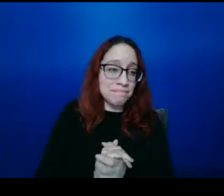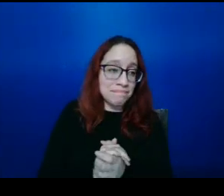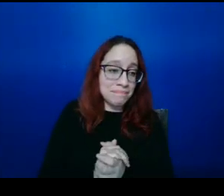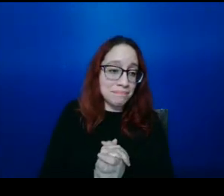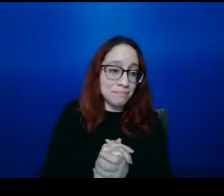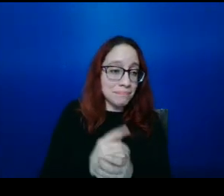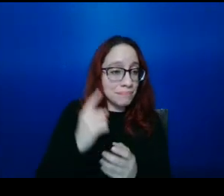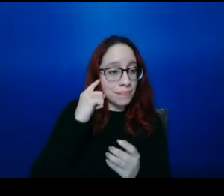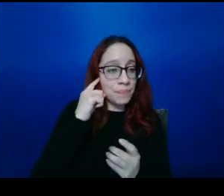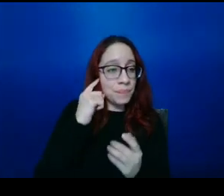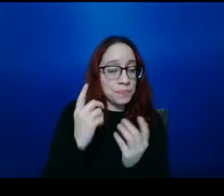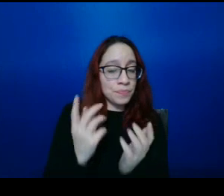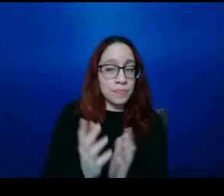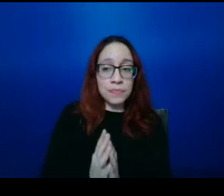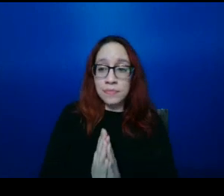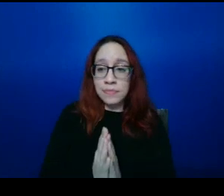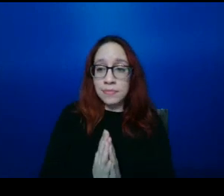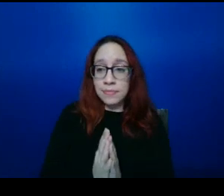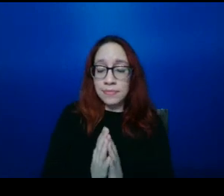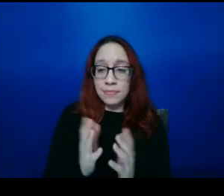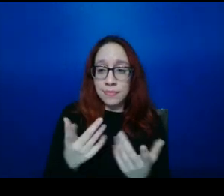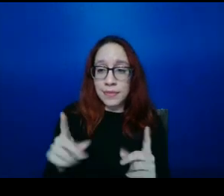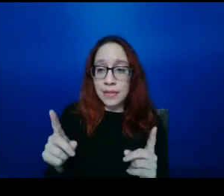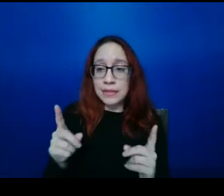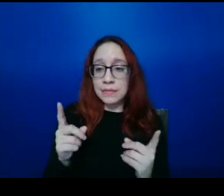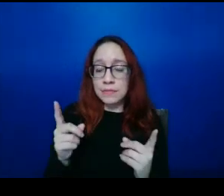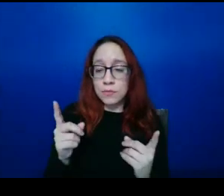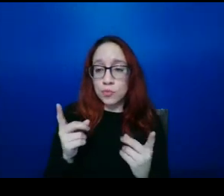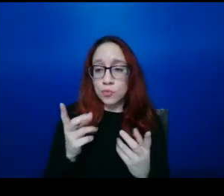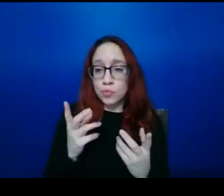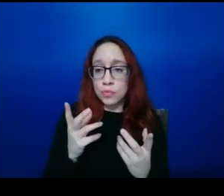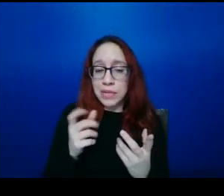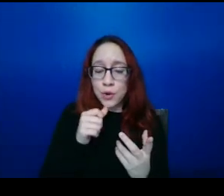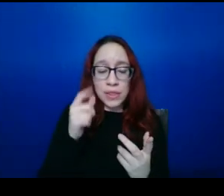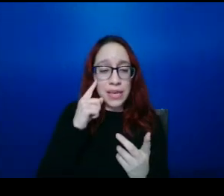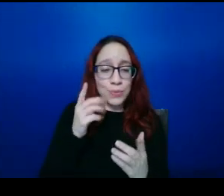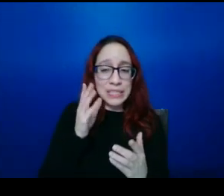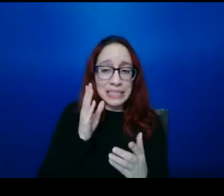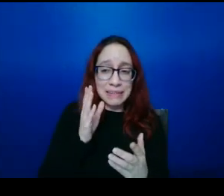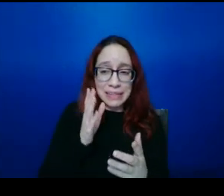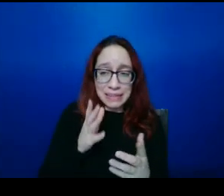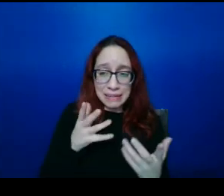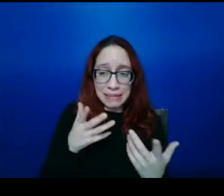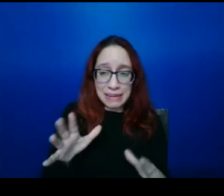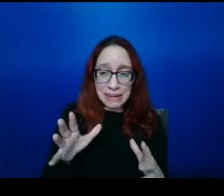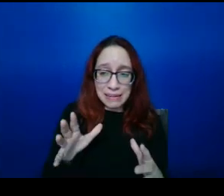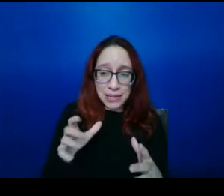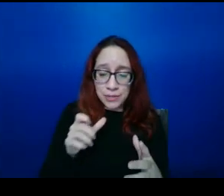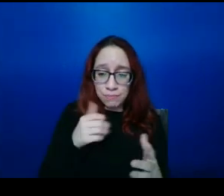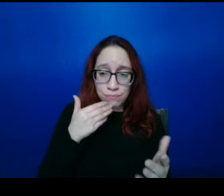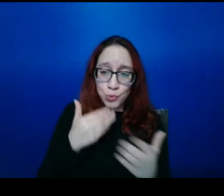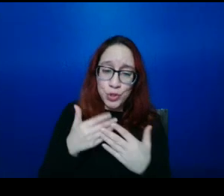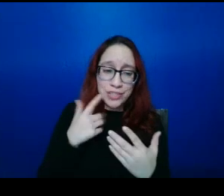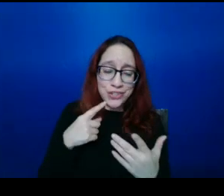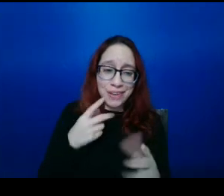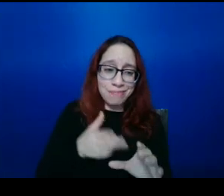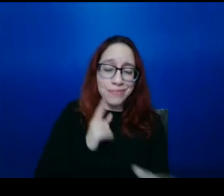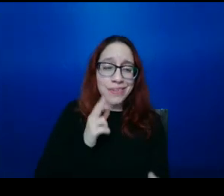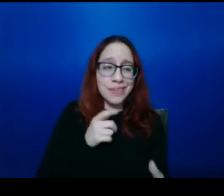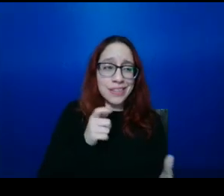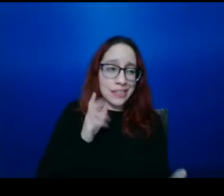that seeking declaratory relief was not sufficient and was more of a weak way to sue